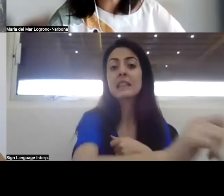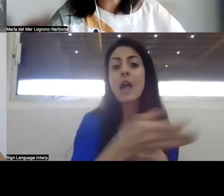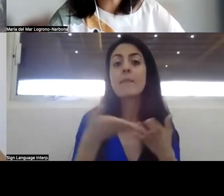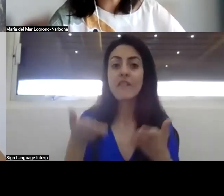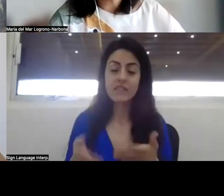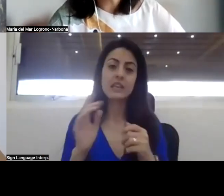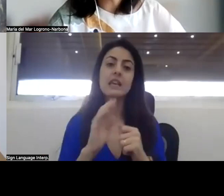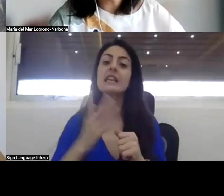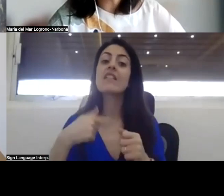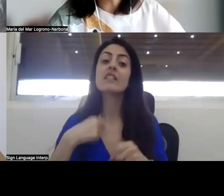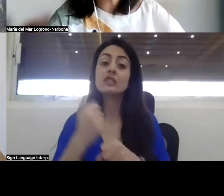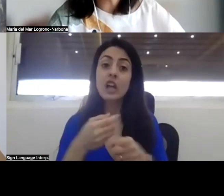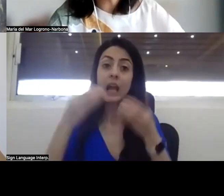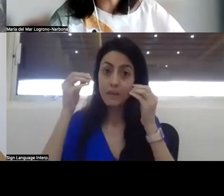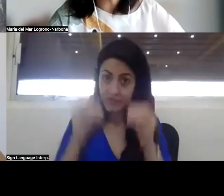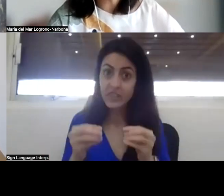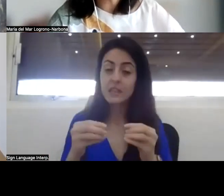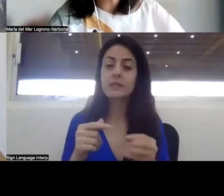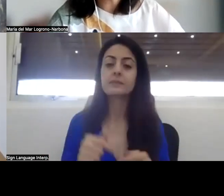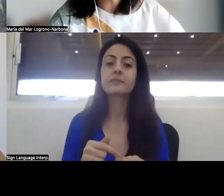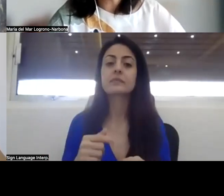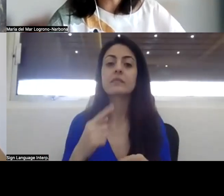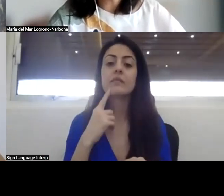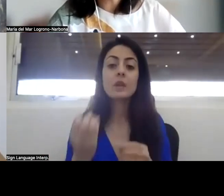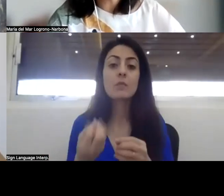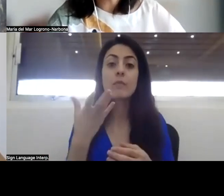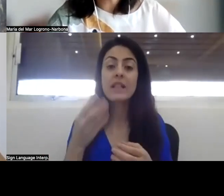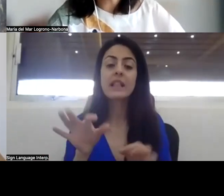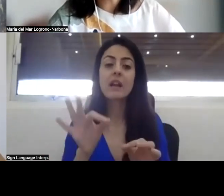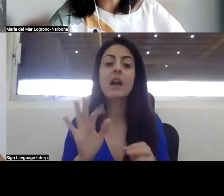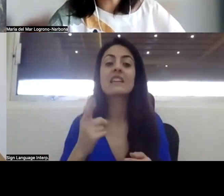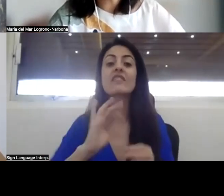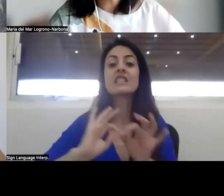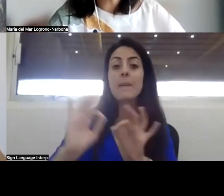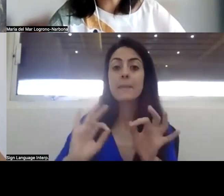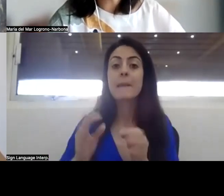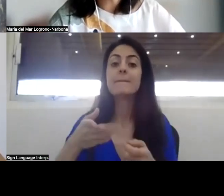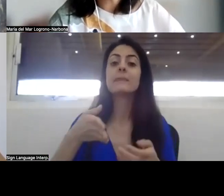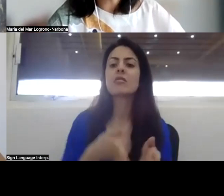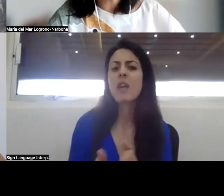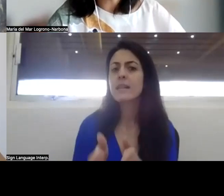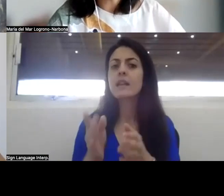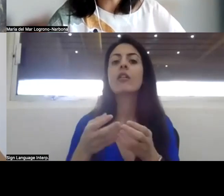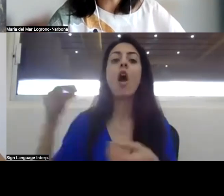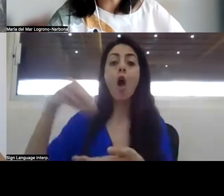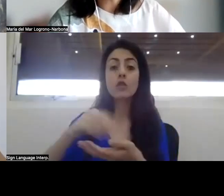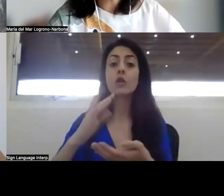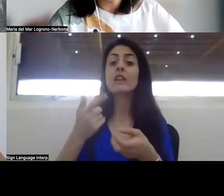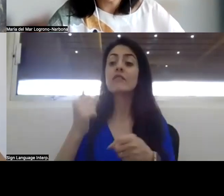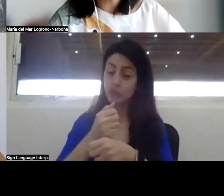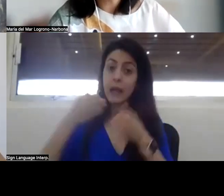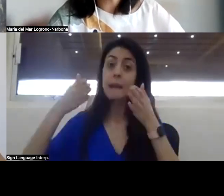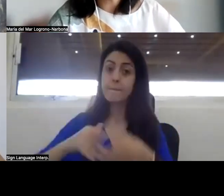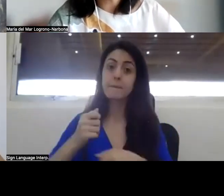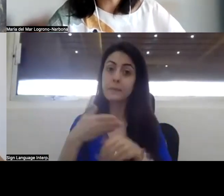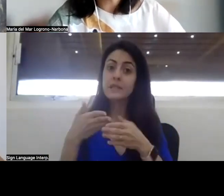of the approaches and the implementation of these approaches is driven by persons with disabilities, voices and organizations, as opposed to, let's